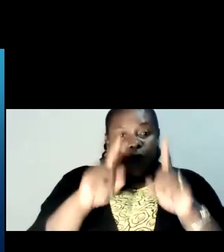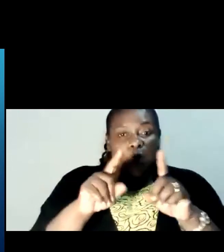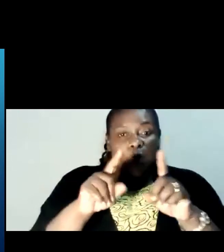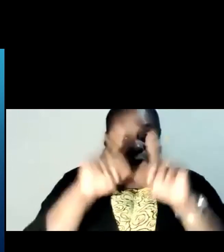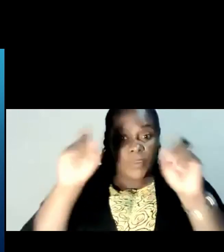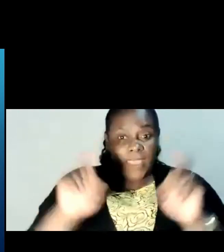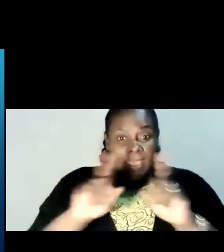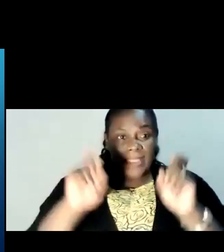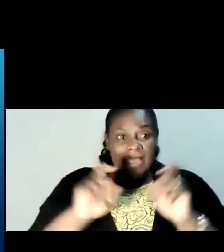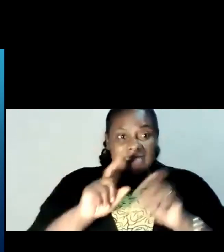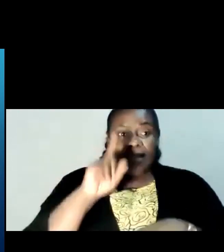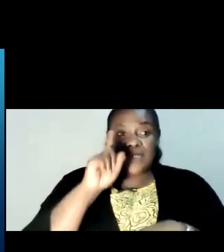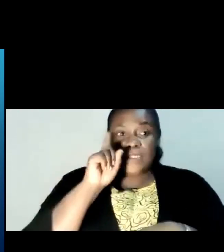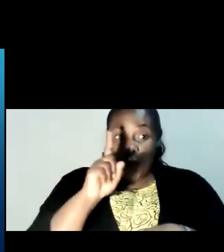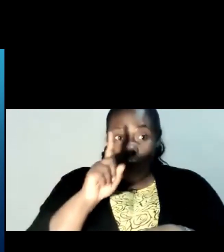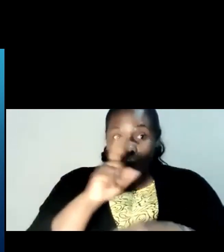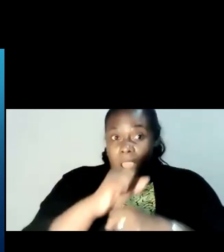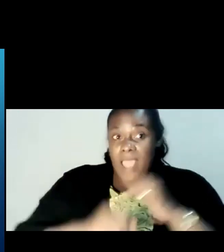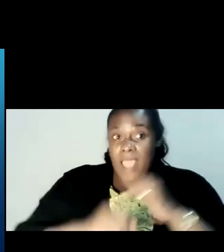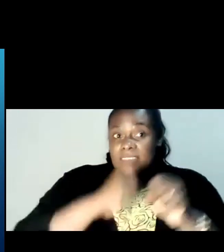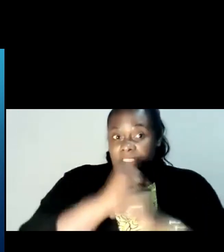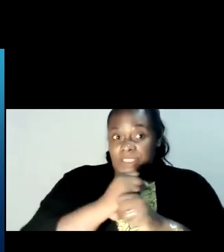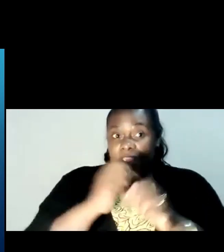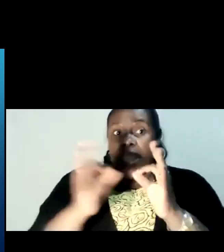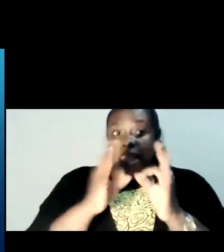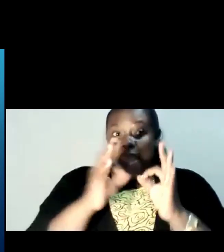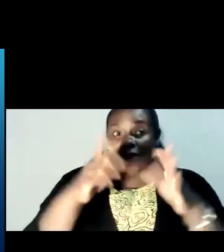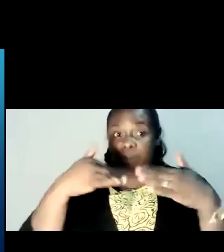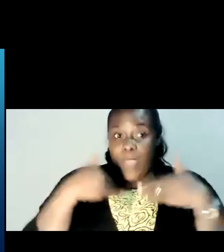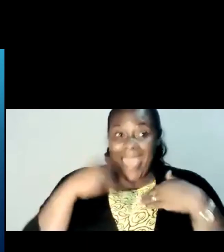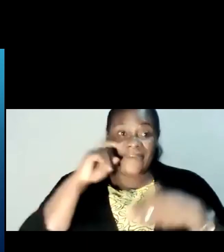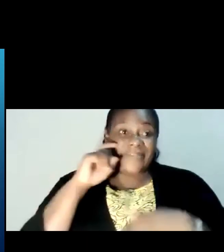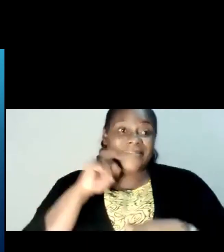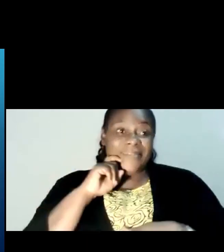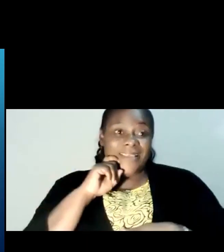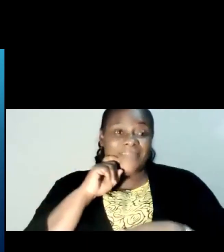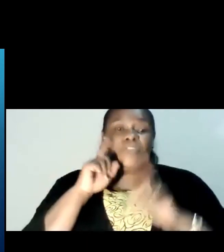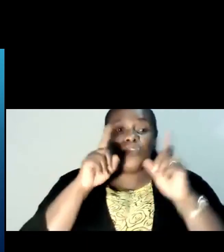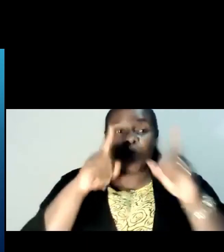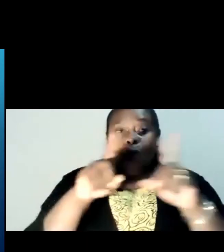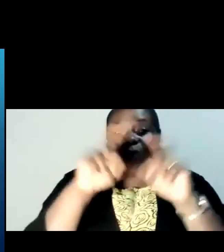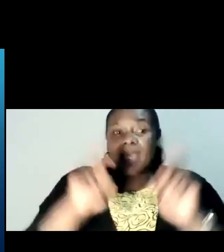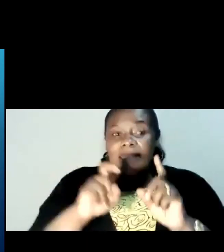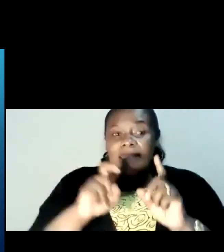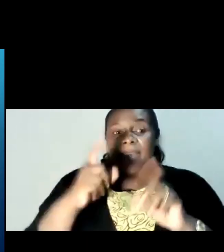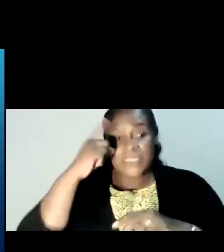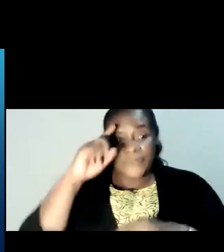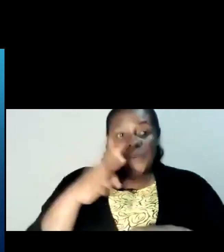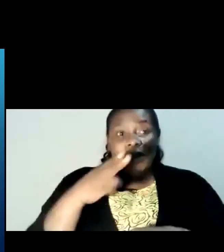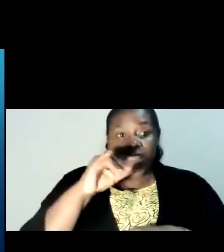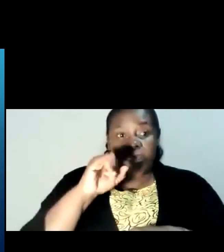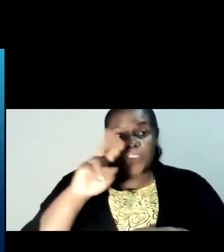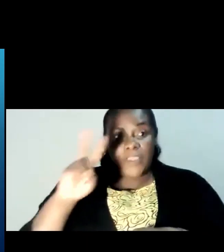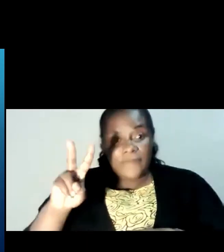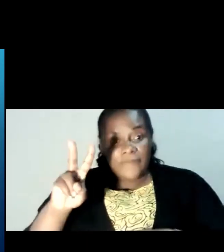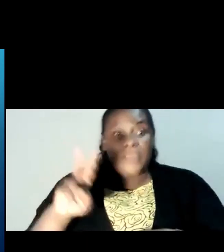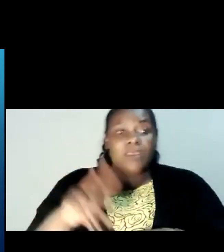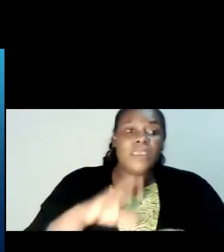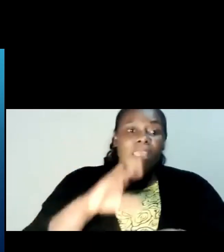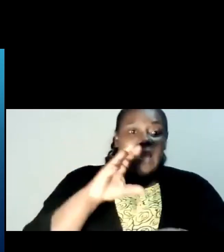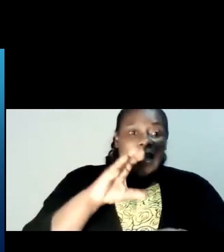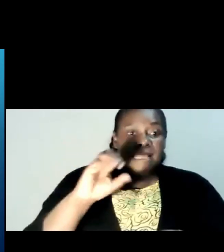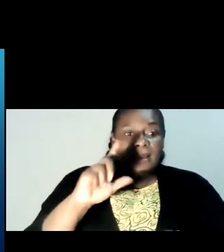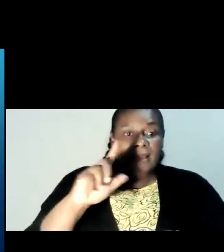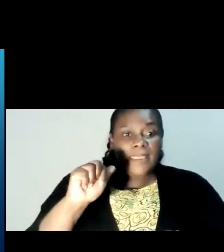active. You should get tested for HIV, for chlamydia and gonorrhea, for hepatitis B and